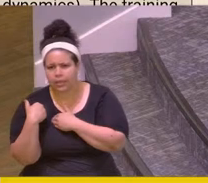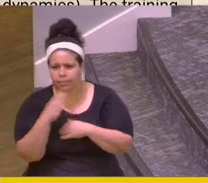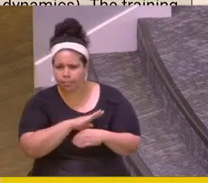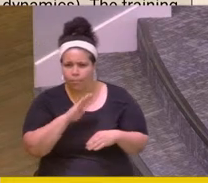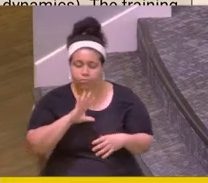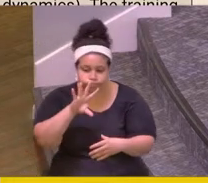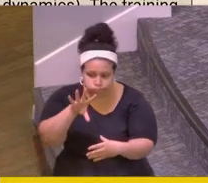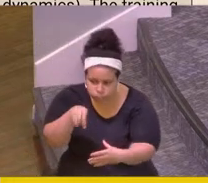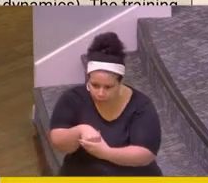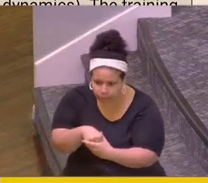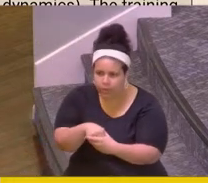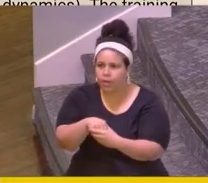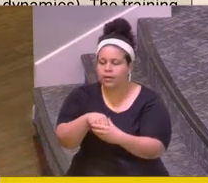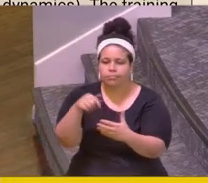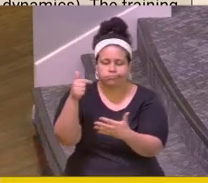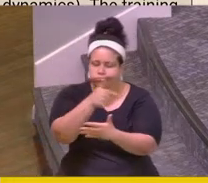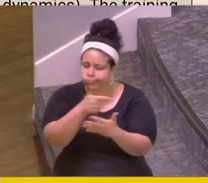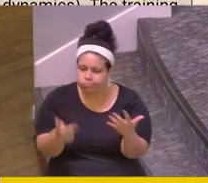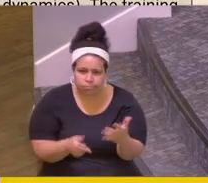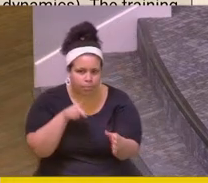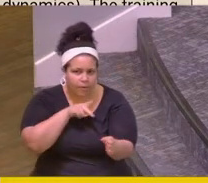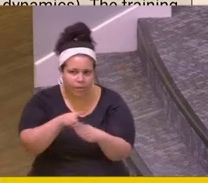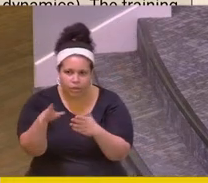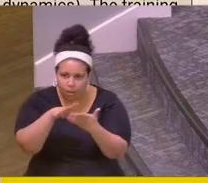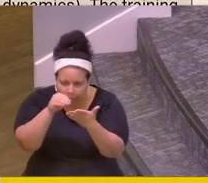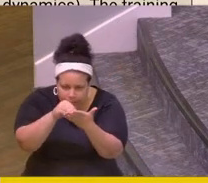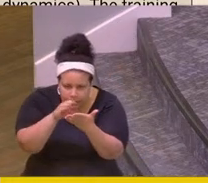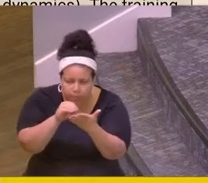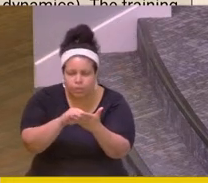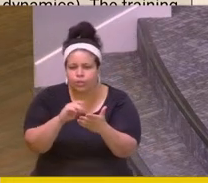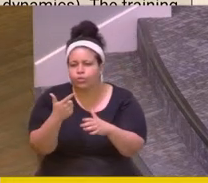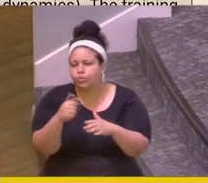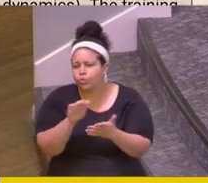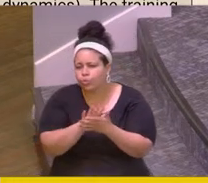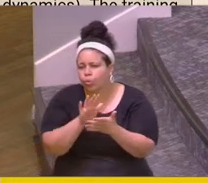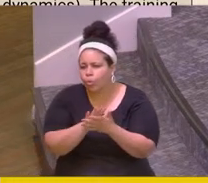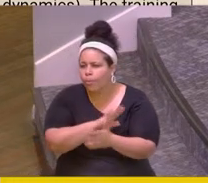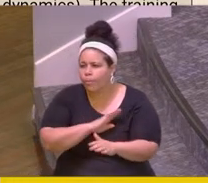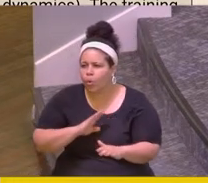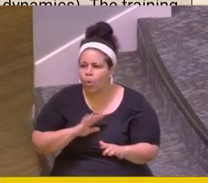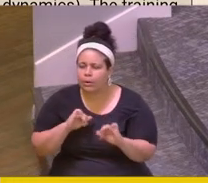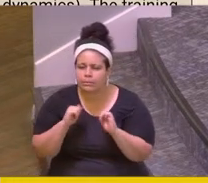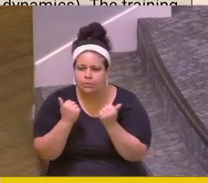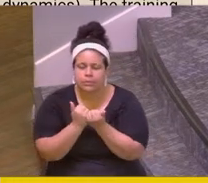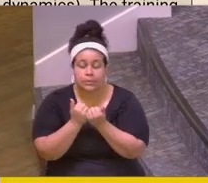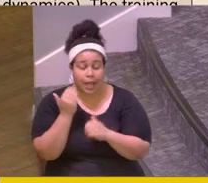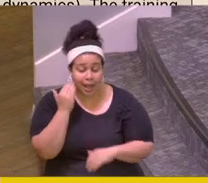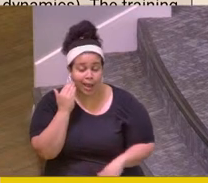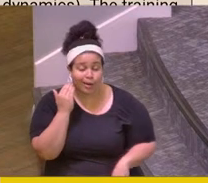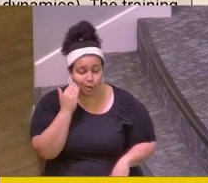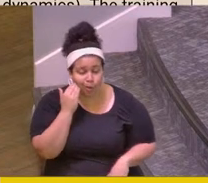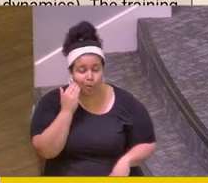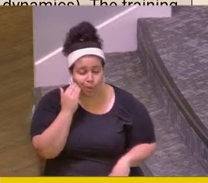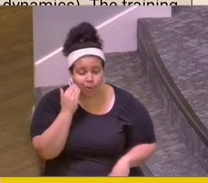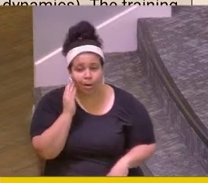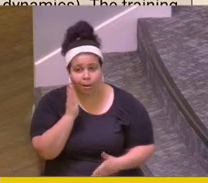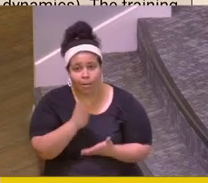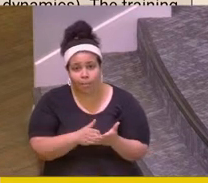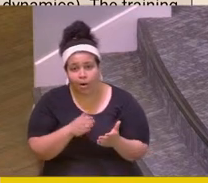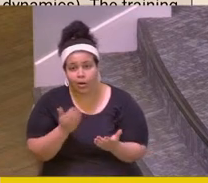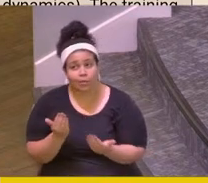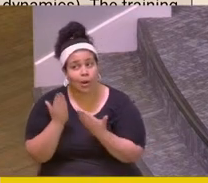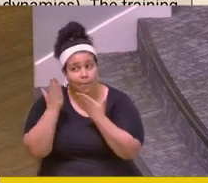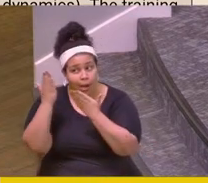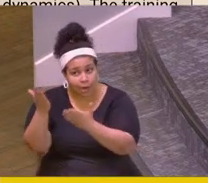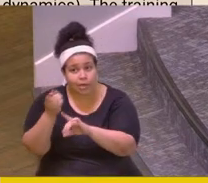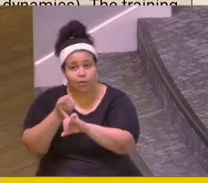multiple professional learning sessions with Georgia School Boards Association. And I know that part of the recommendation or